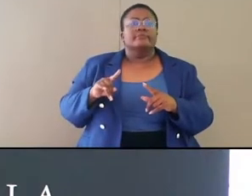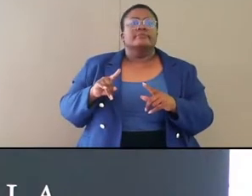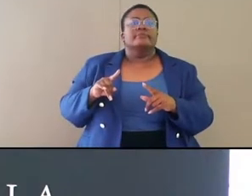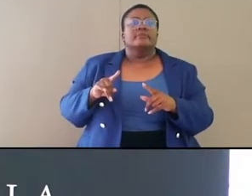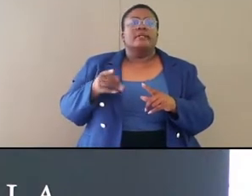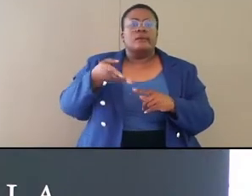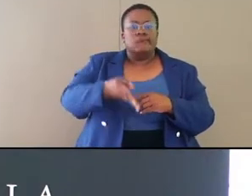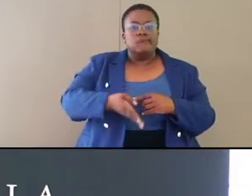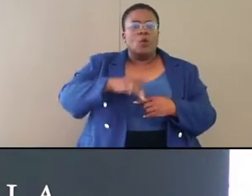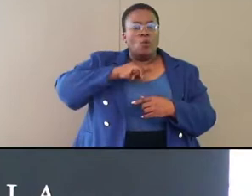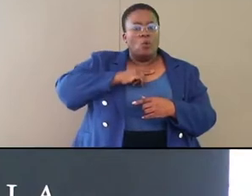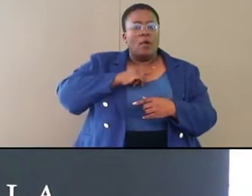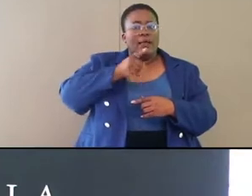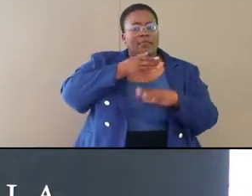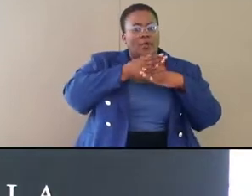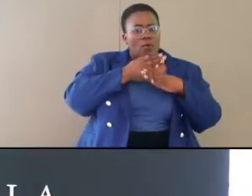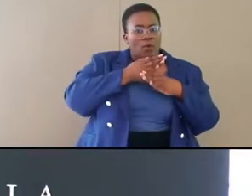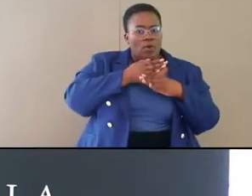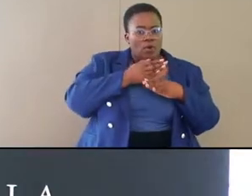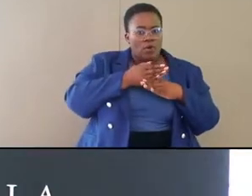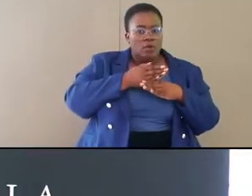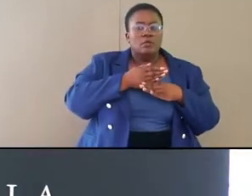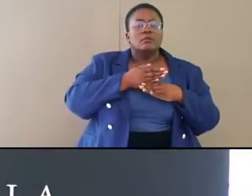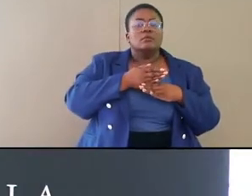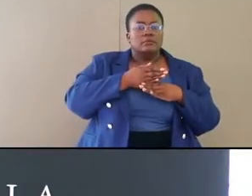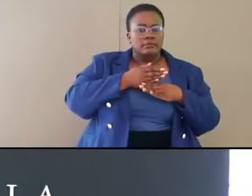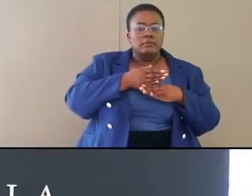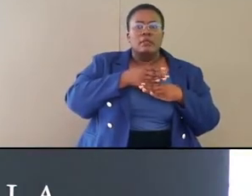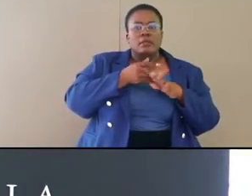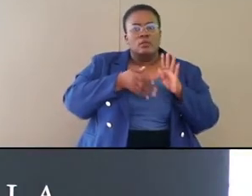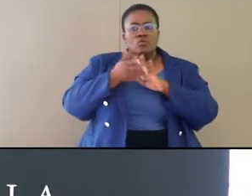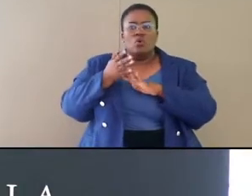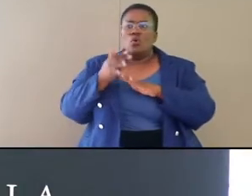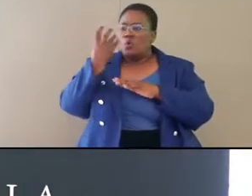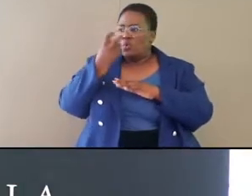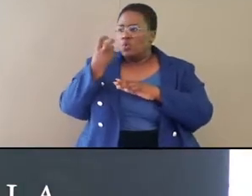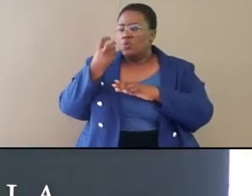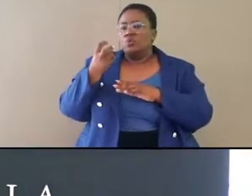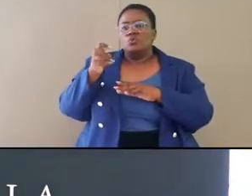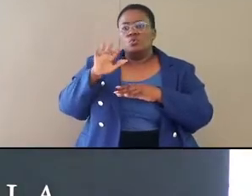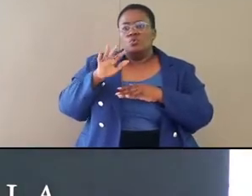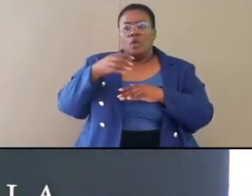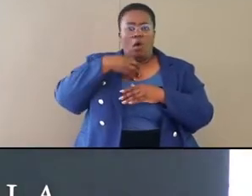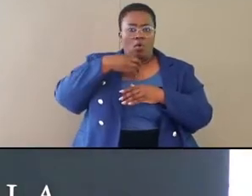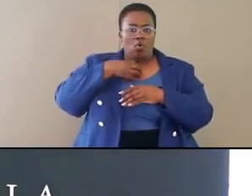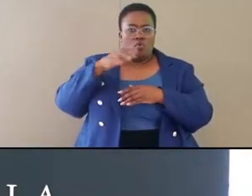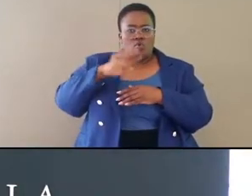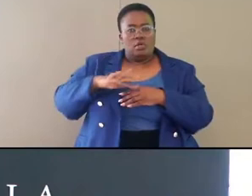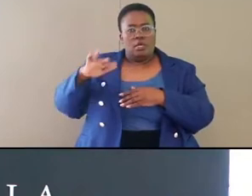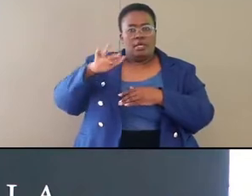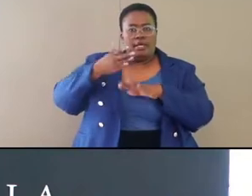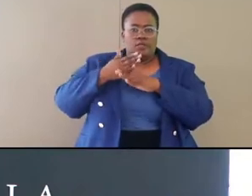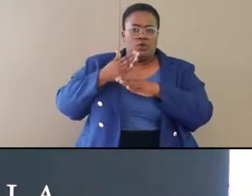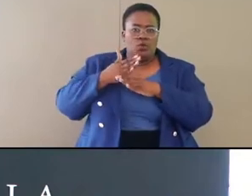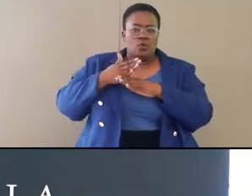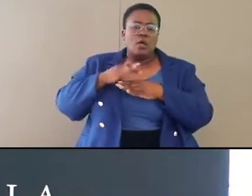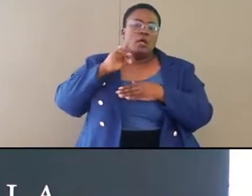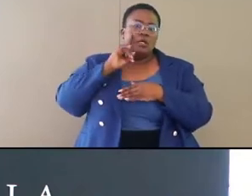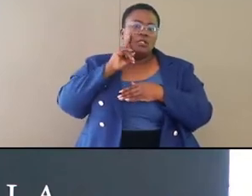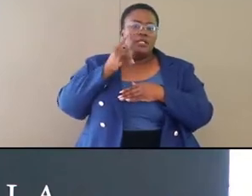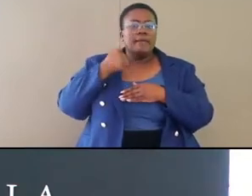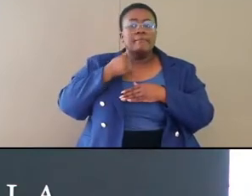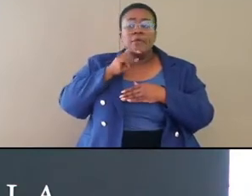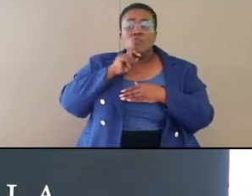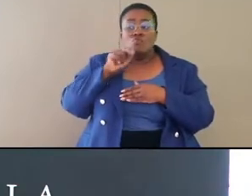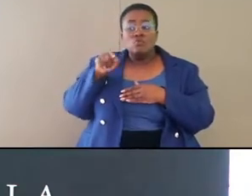take that piece of work, go look into their own areas of work, and then say, how do I use this